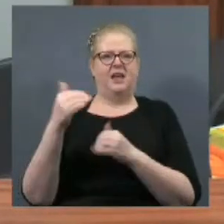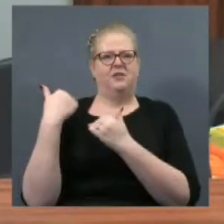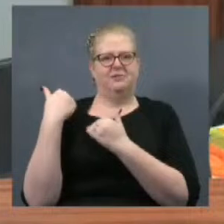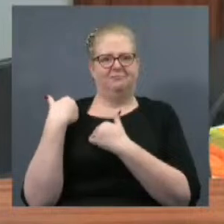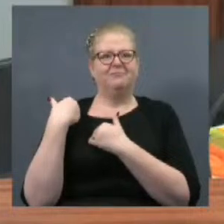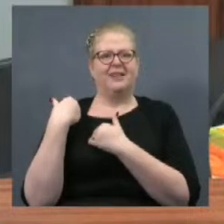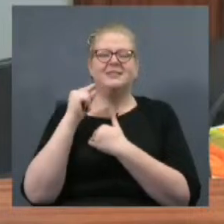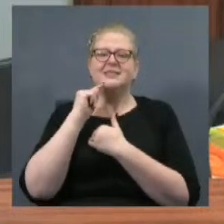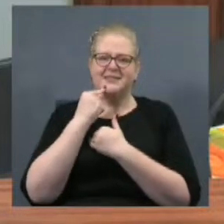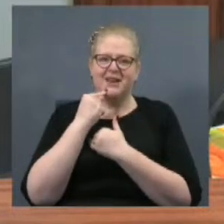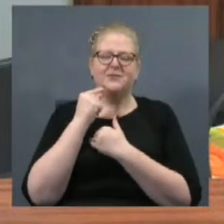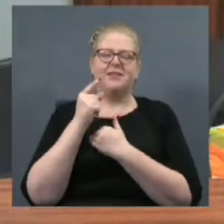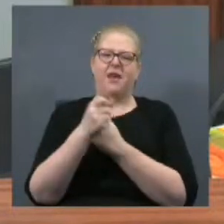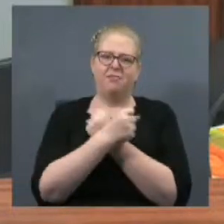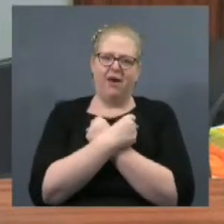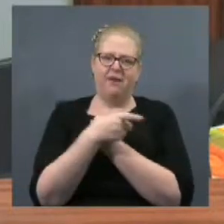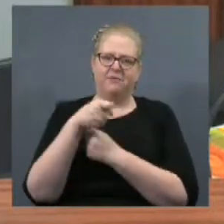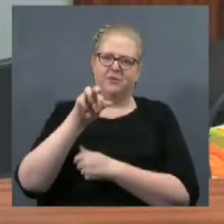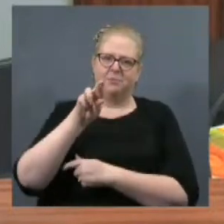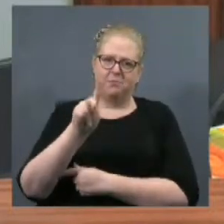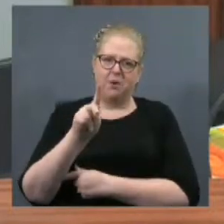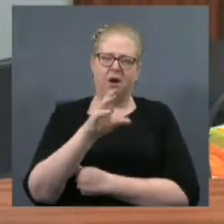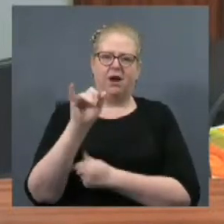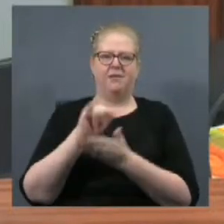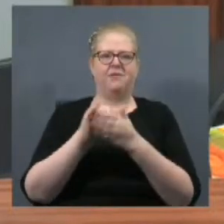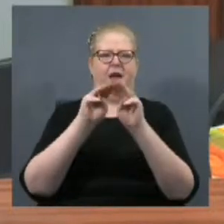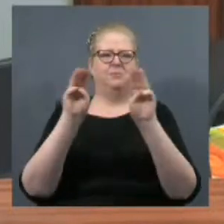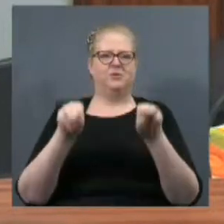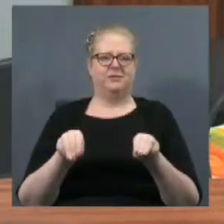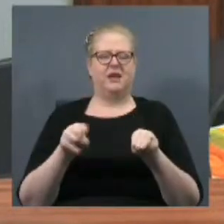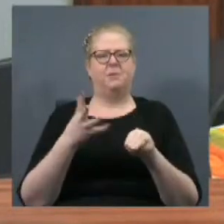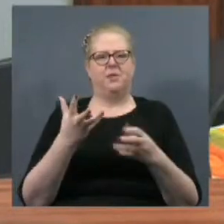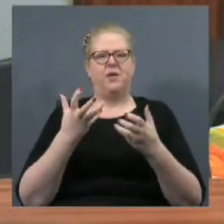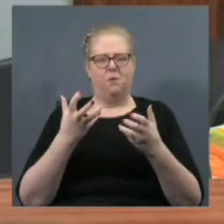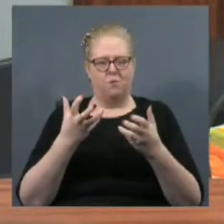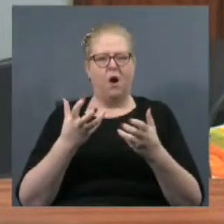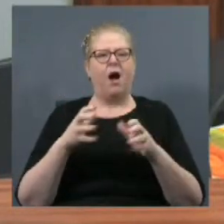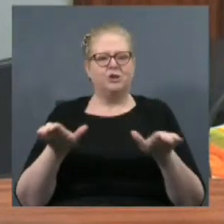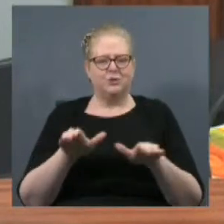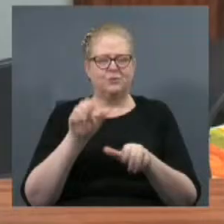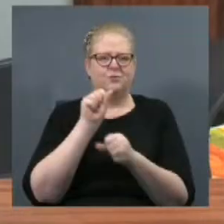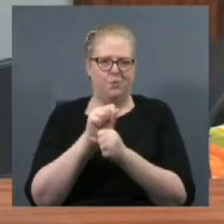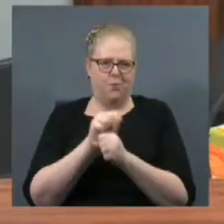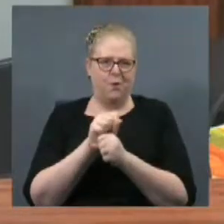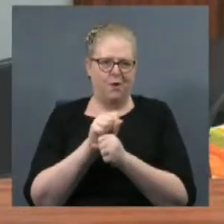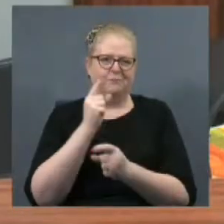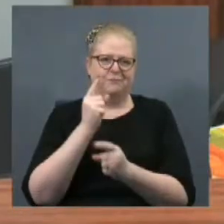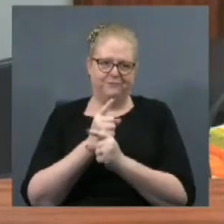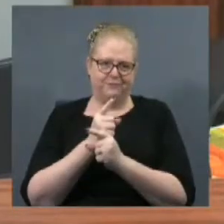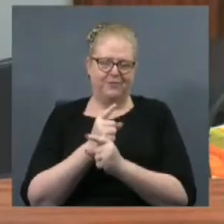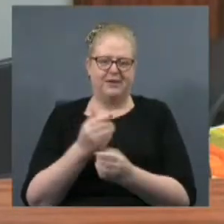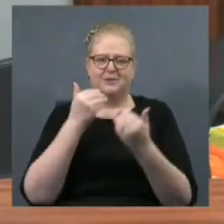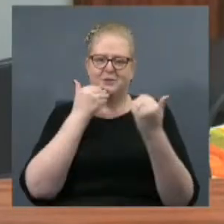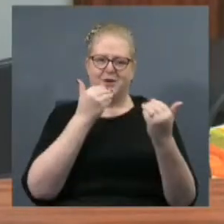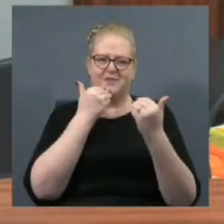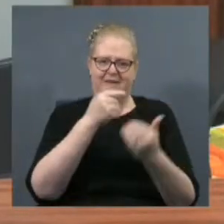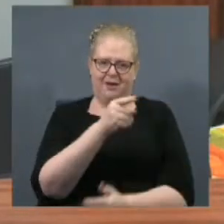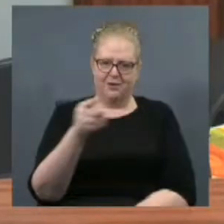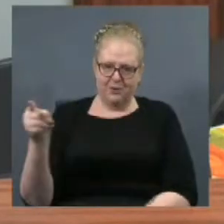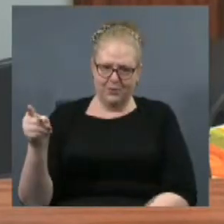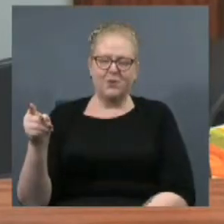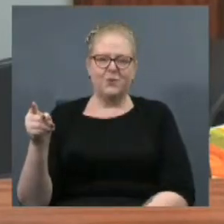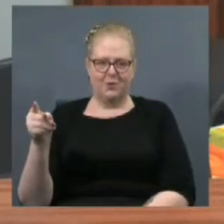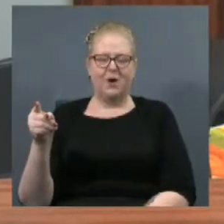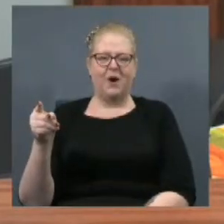love what we're trying to do here. And I just wanted to publicly thank you guys and the whole group.